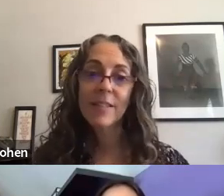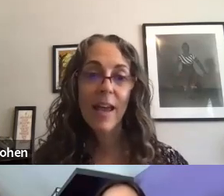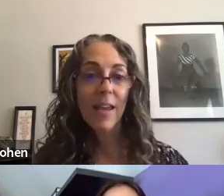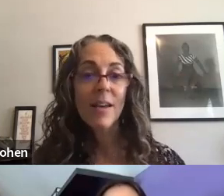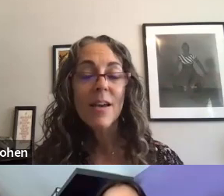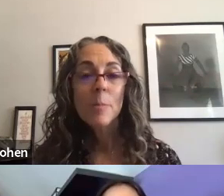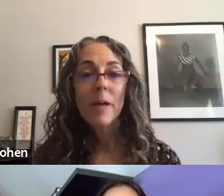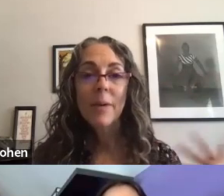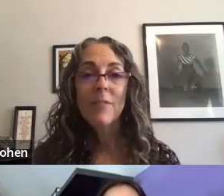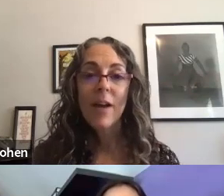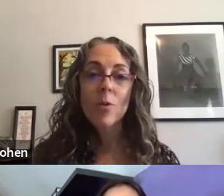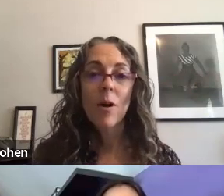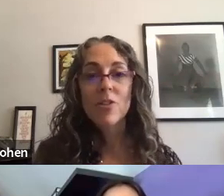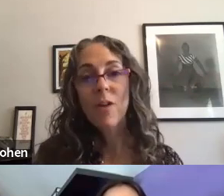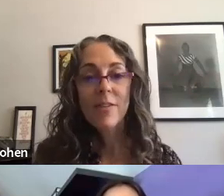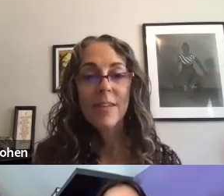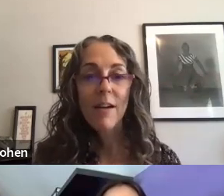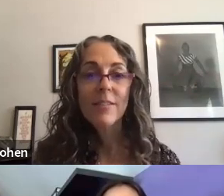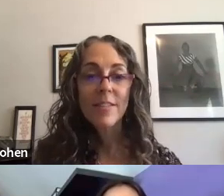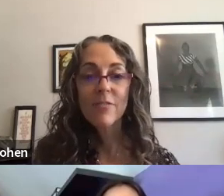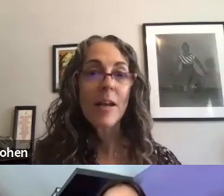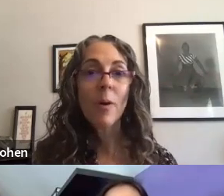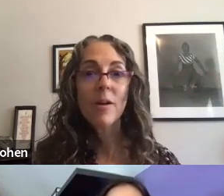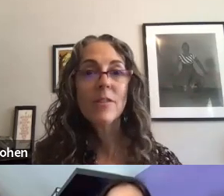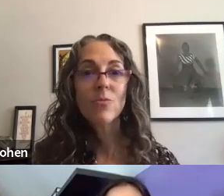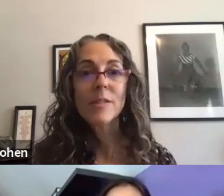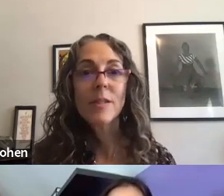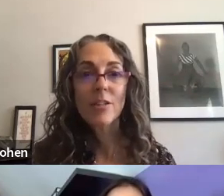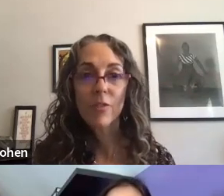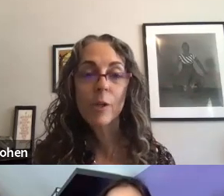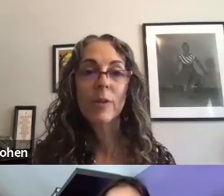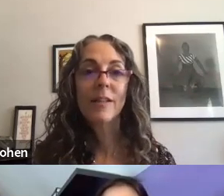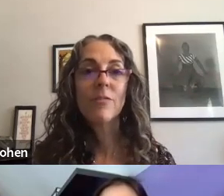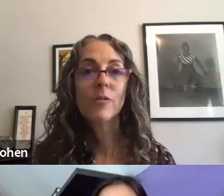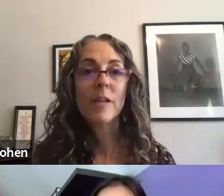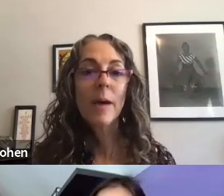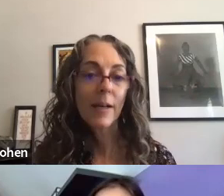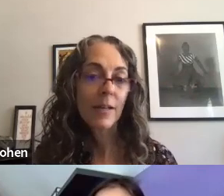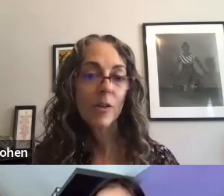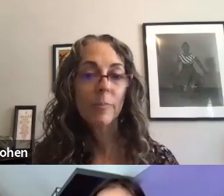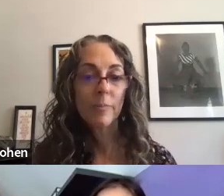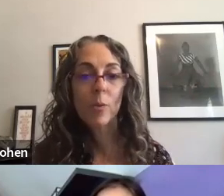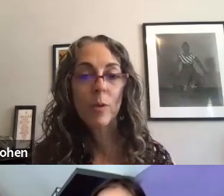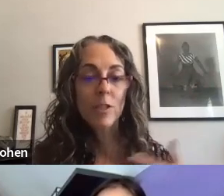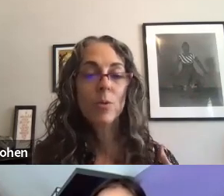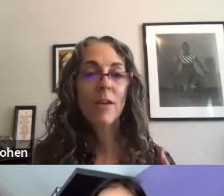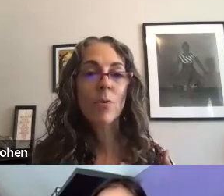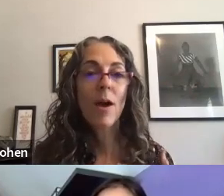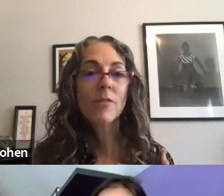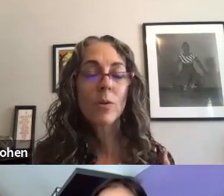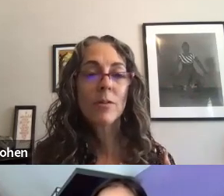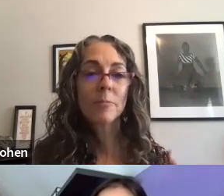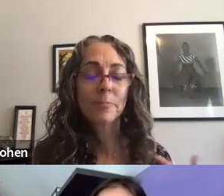piece today. But I'm going to invite you all to try this out and see if any part of this resonates for you. And I'd love your feedback and hear, you know, what this was like